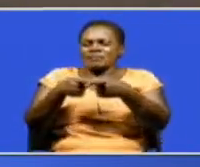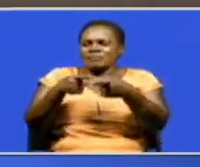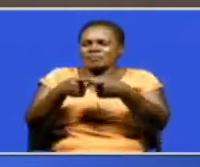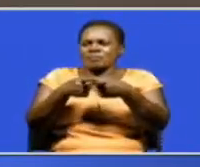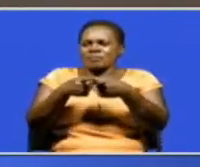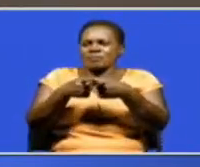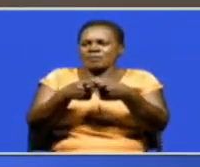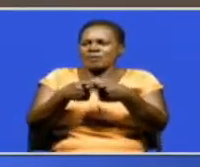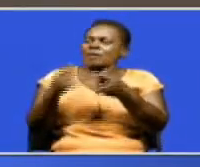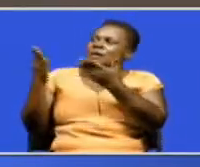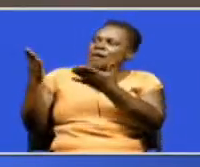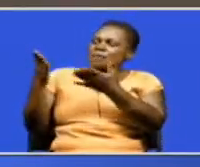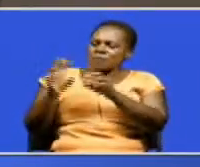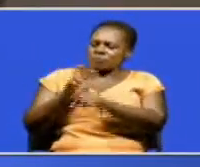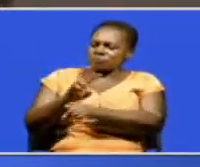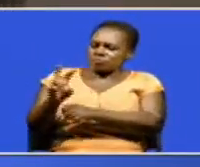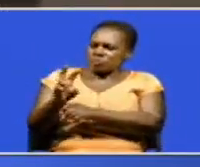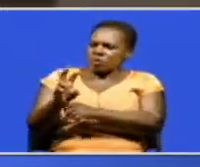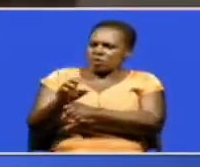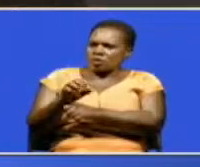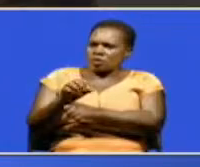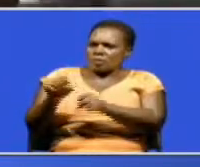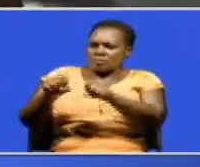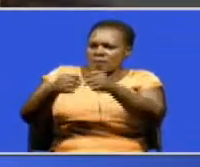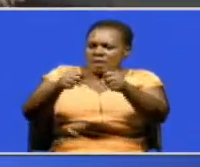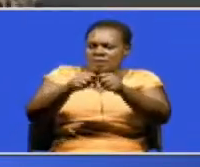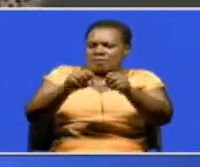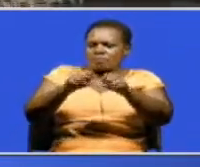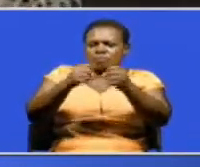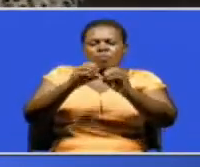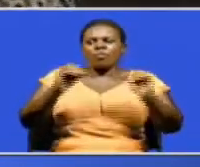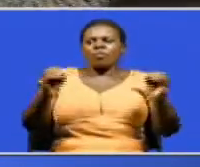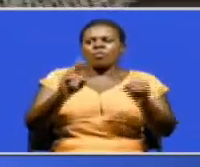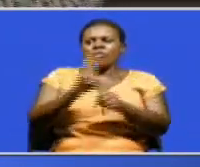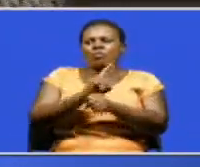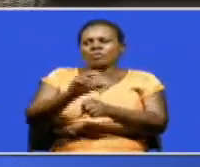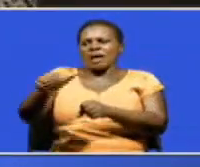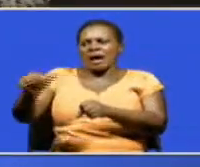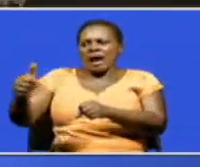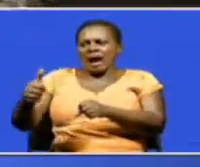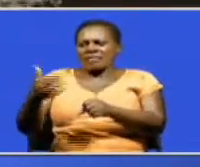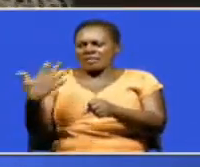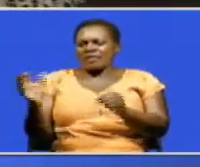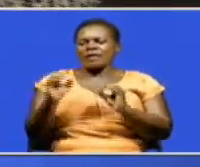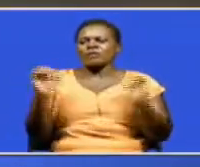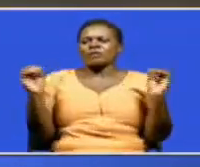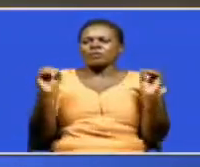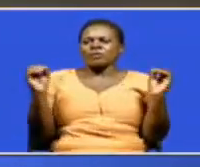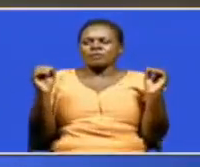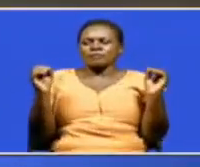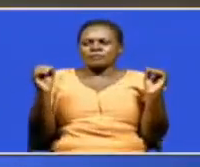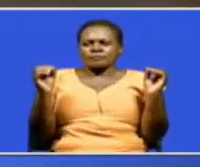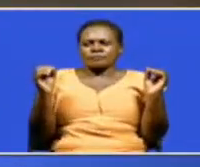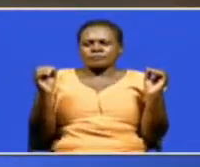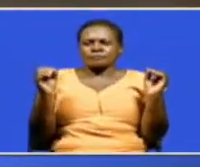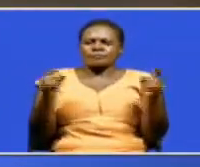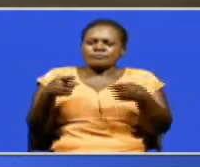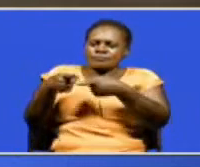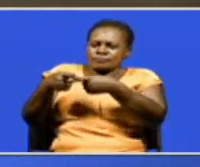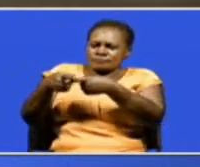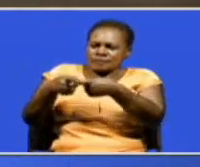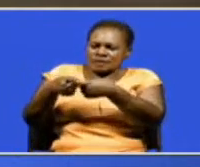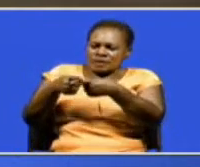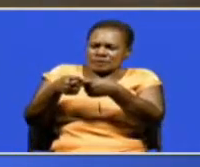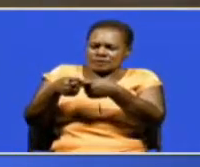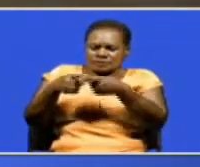are observed here to ensure no one injures them or uses them for undisclosed and sinister motives. The rats